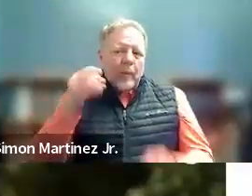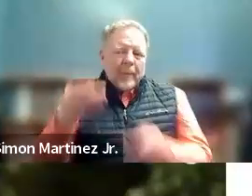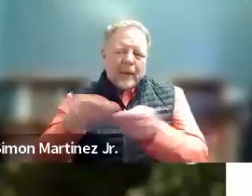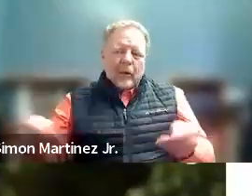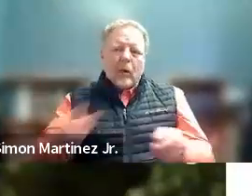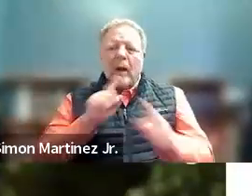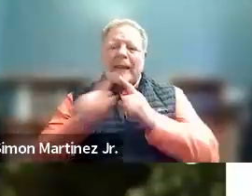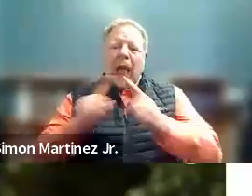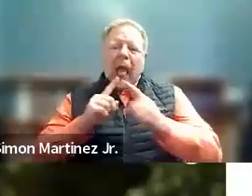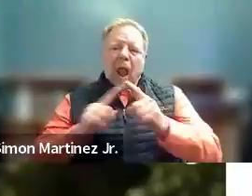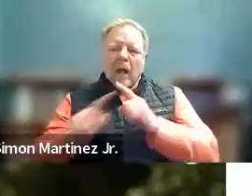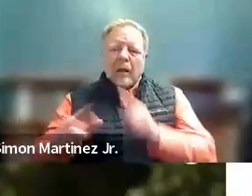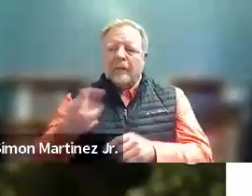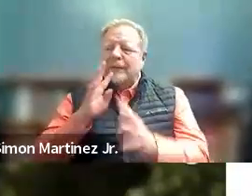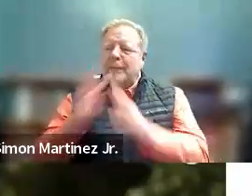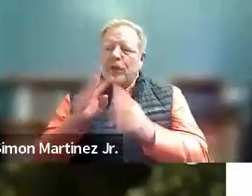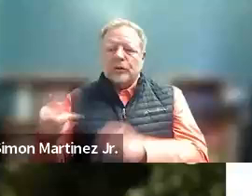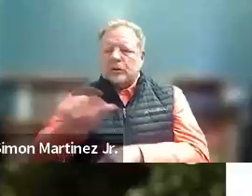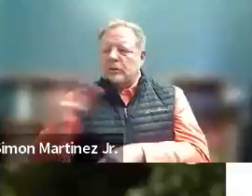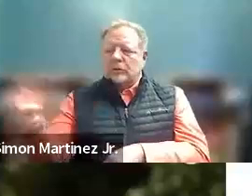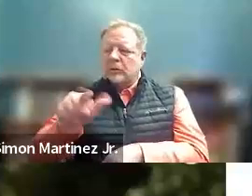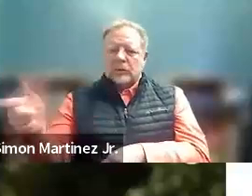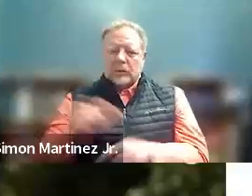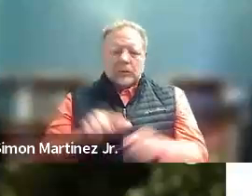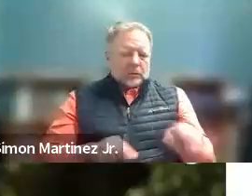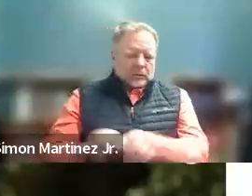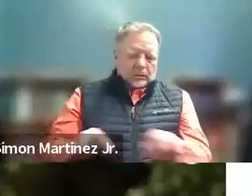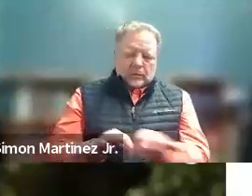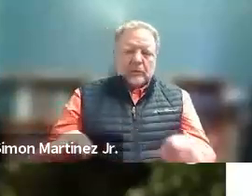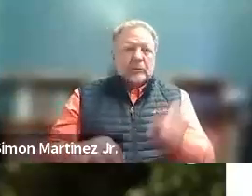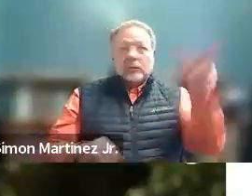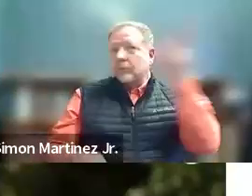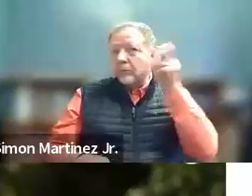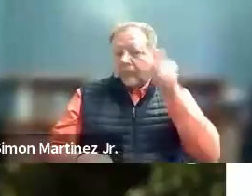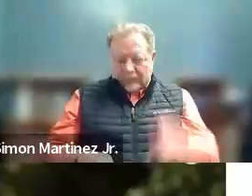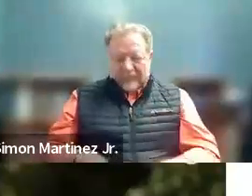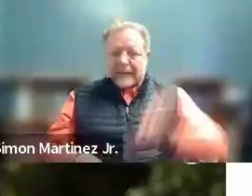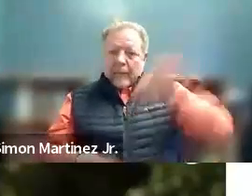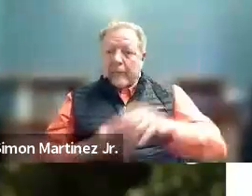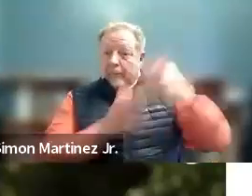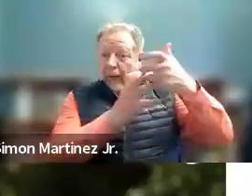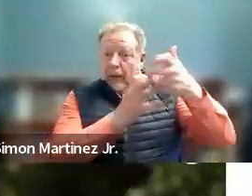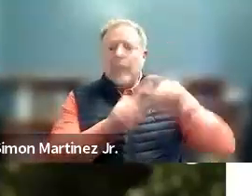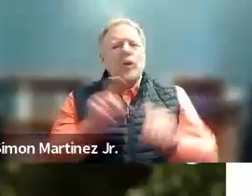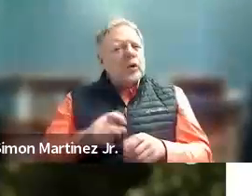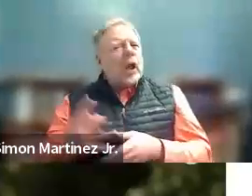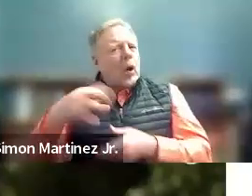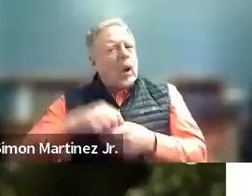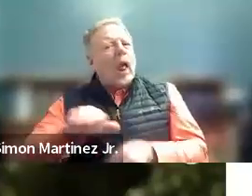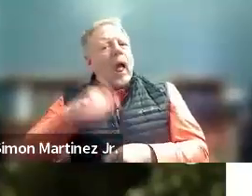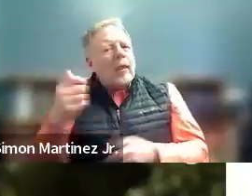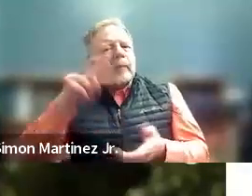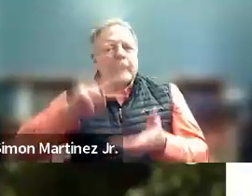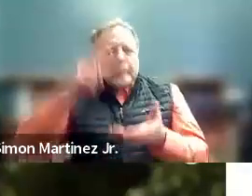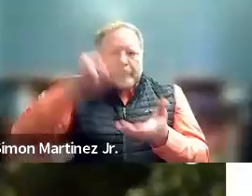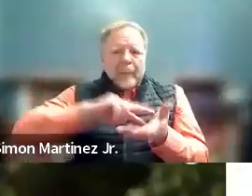right, of speakers on a video. Um, but it should also include other meaningful sounds, right?